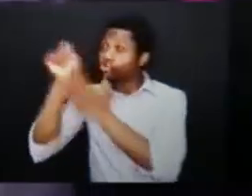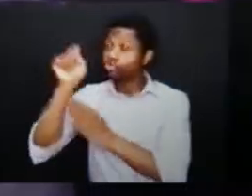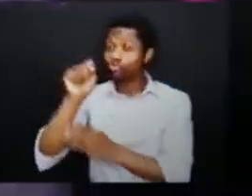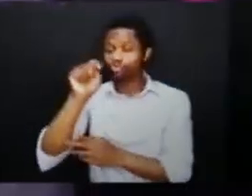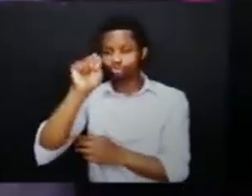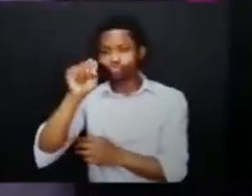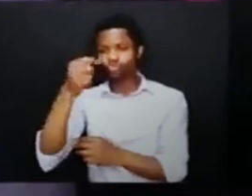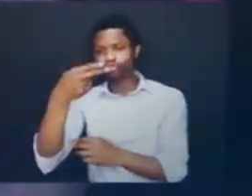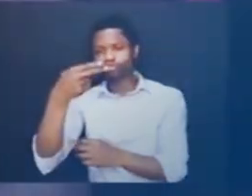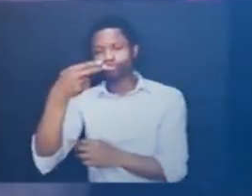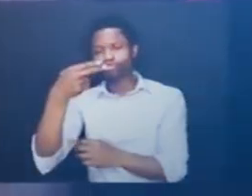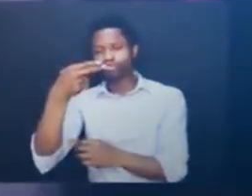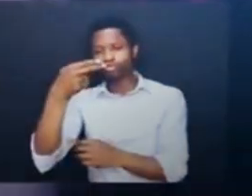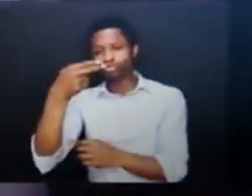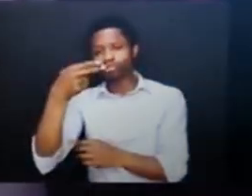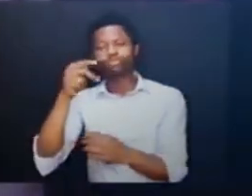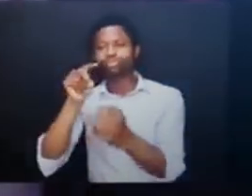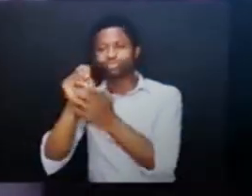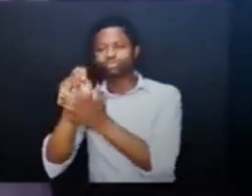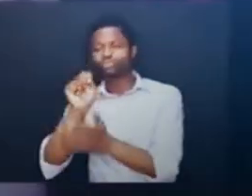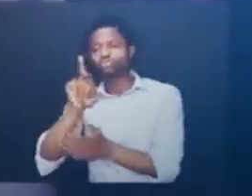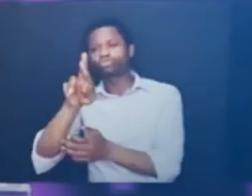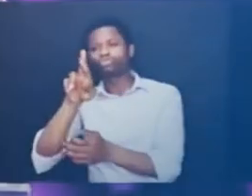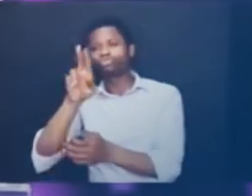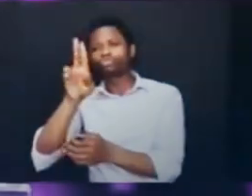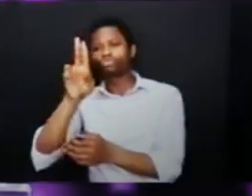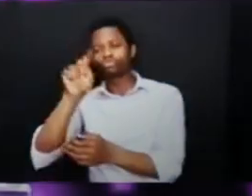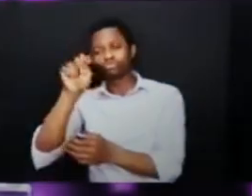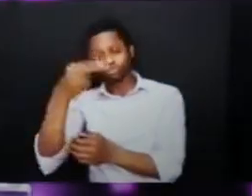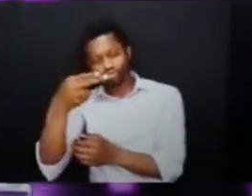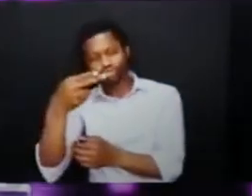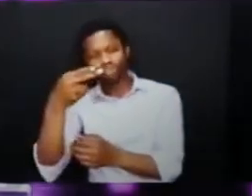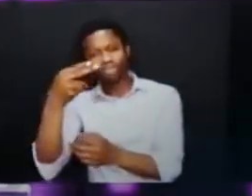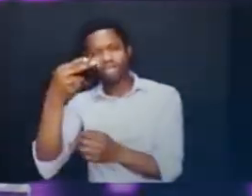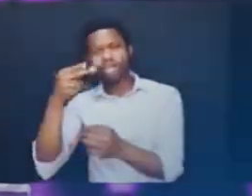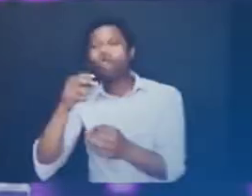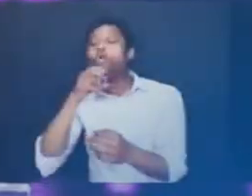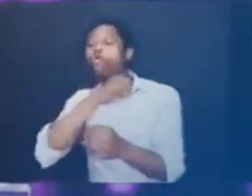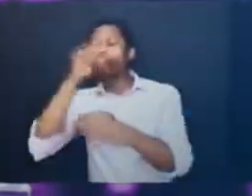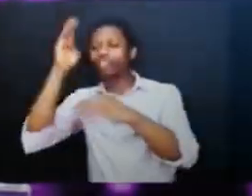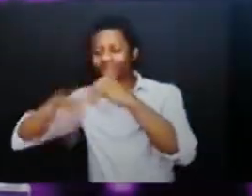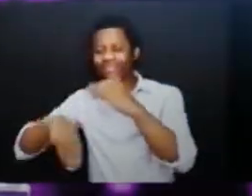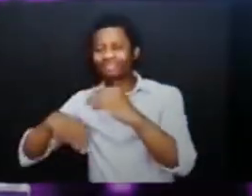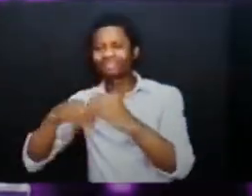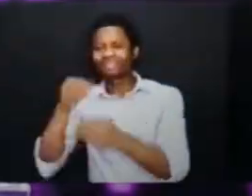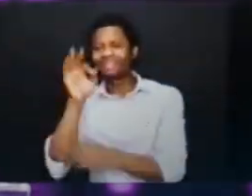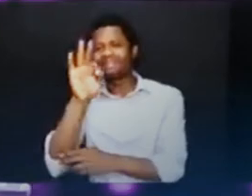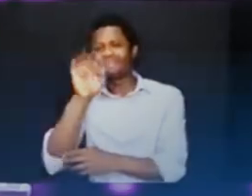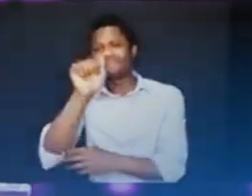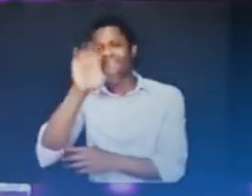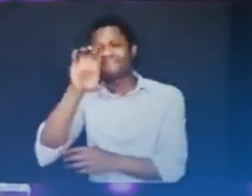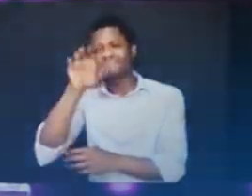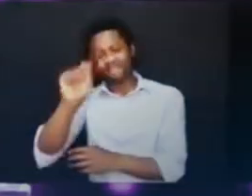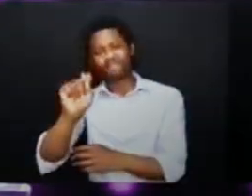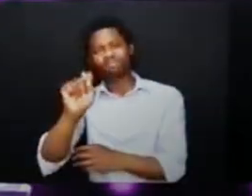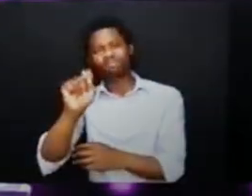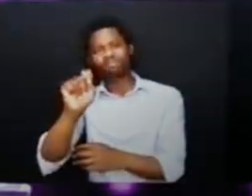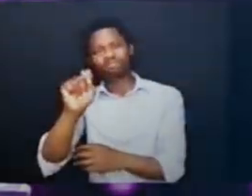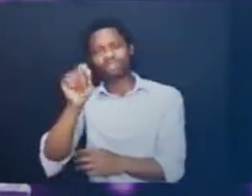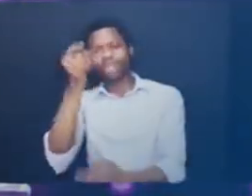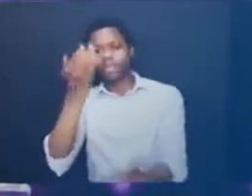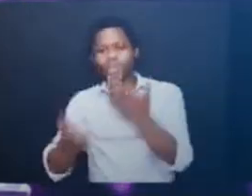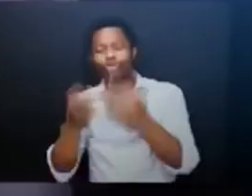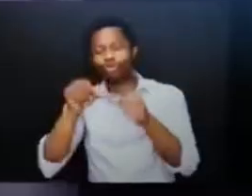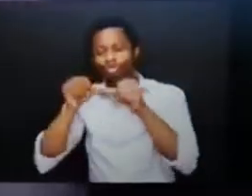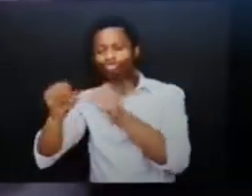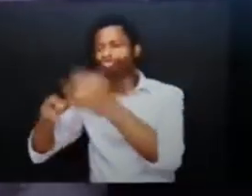When you etching somewhere down. No, it will always overcome. Yeah, bribe mono. It be this answer mono. May we trust